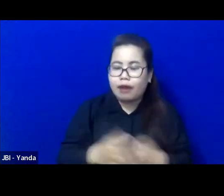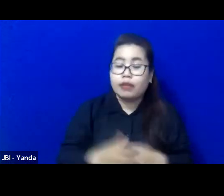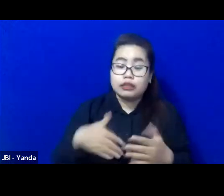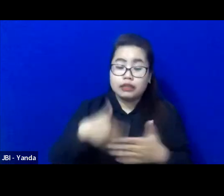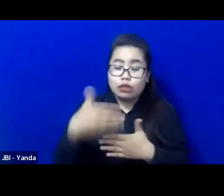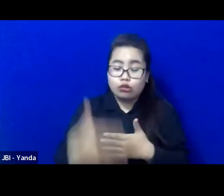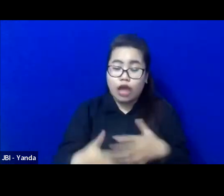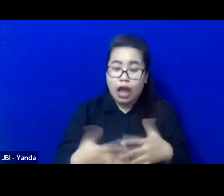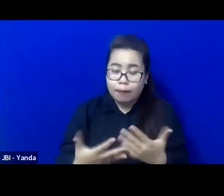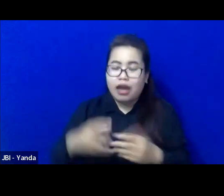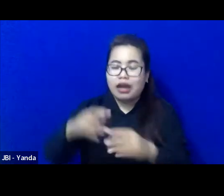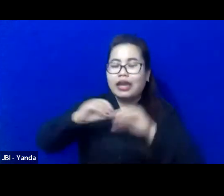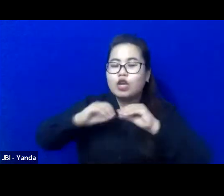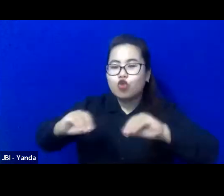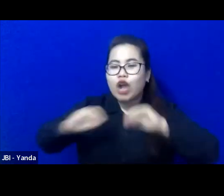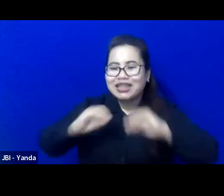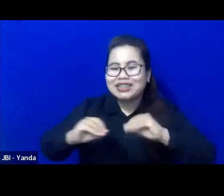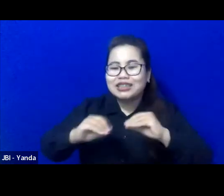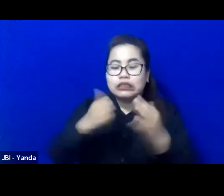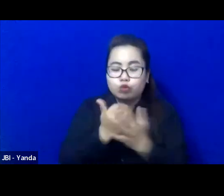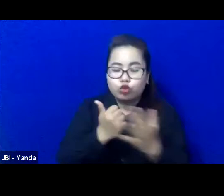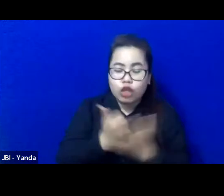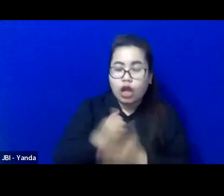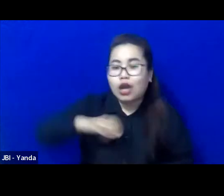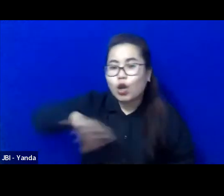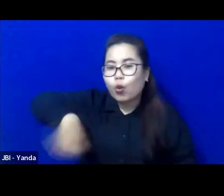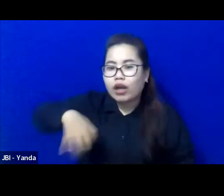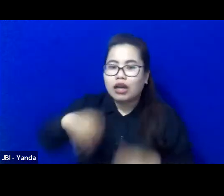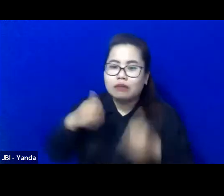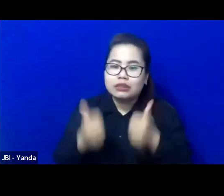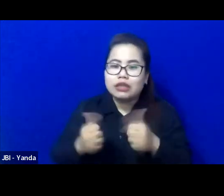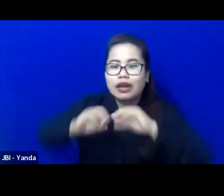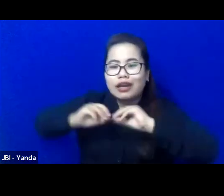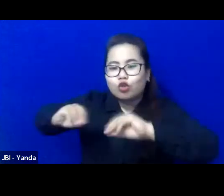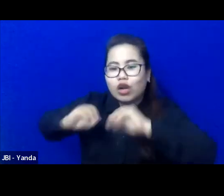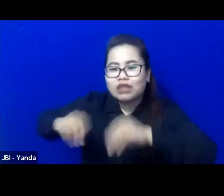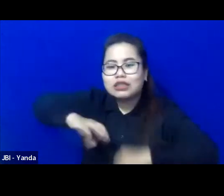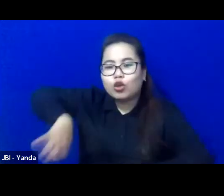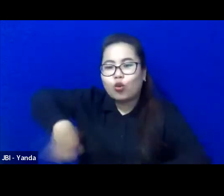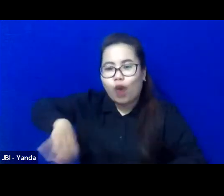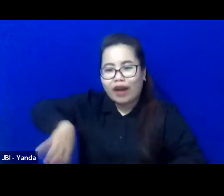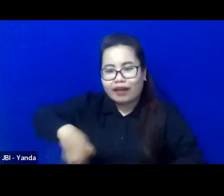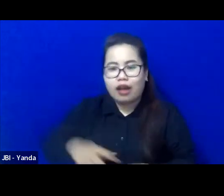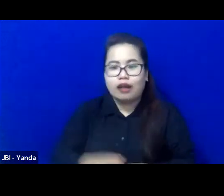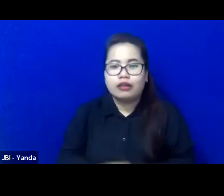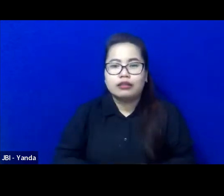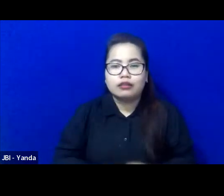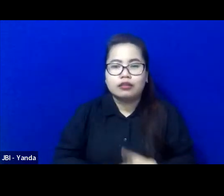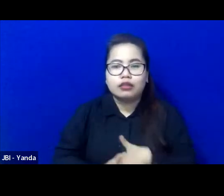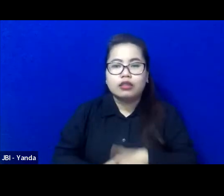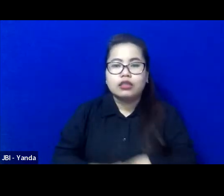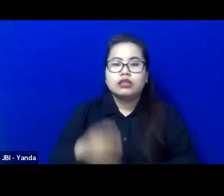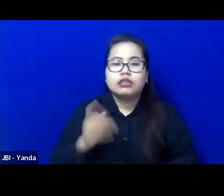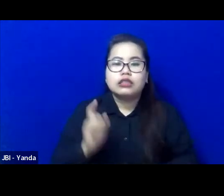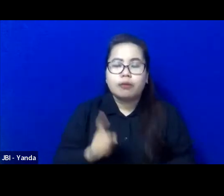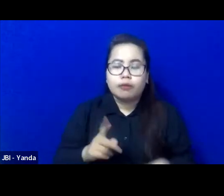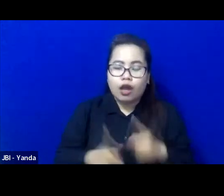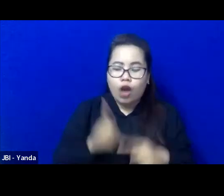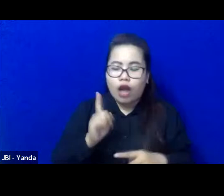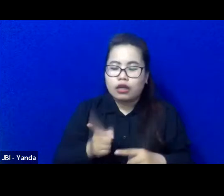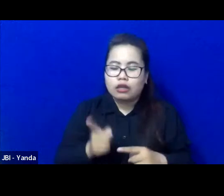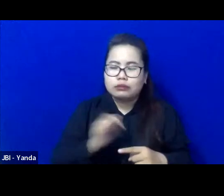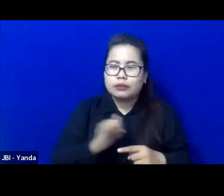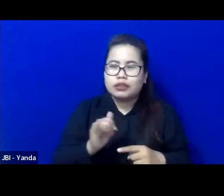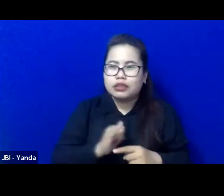is, because often there's a lot of misunderstanding about the causes or why this is happening. And that makes sense, because